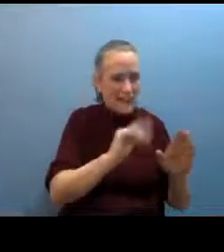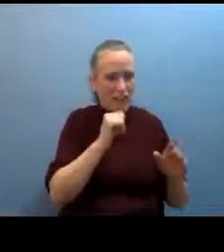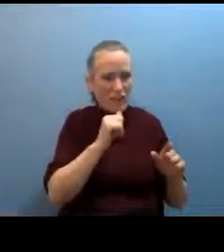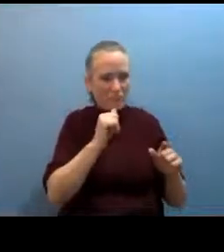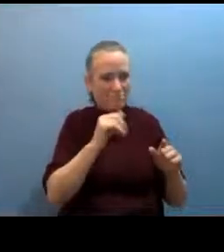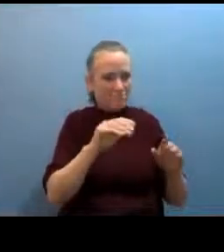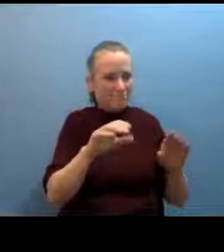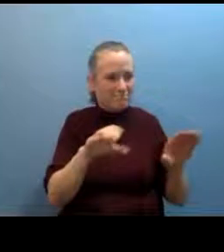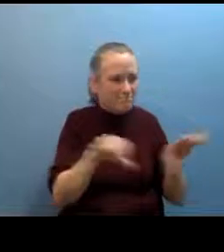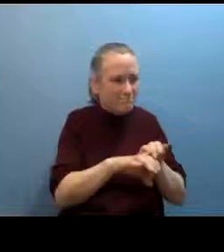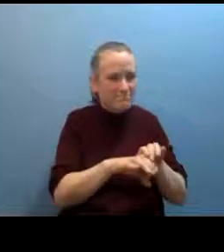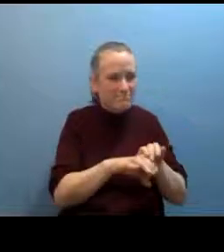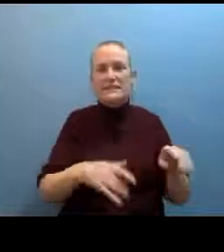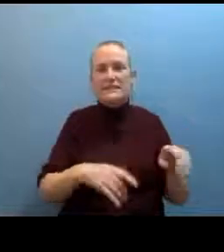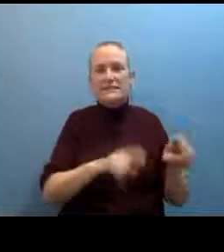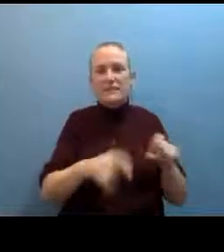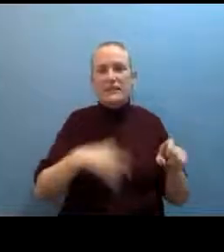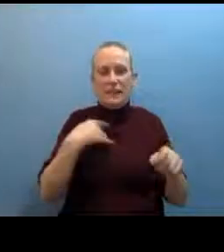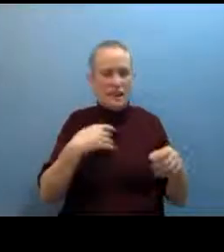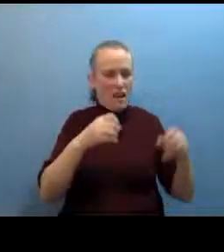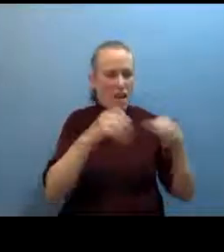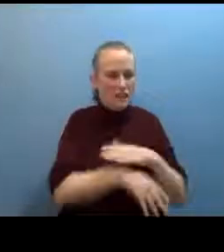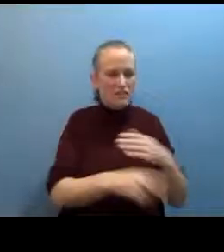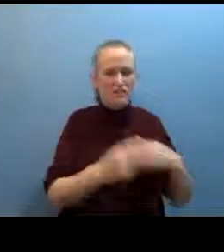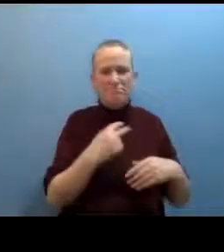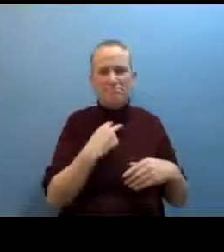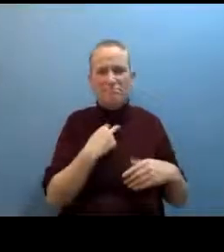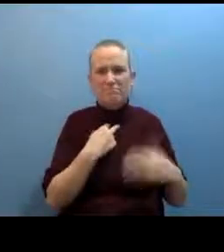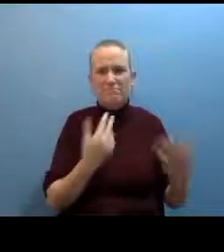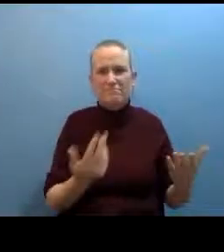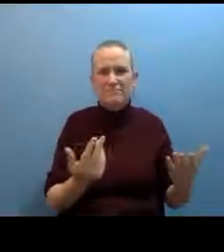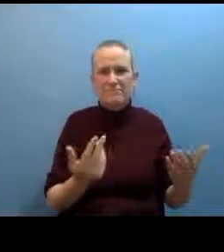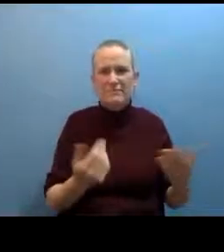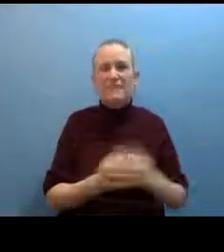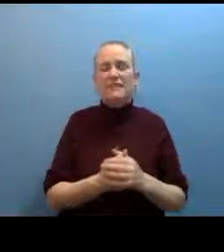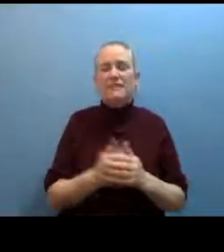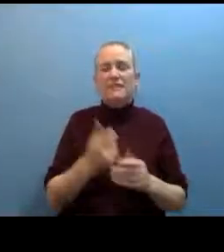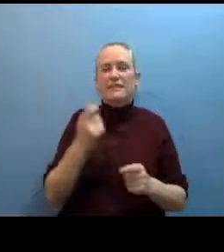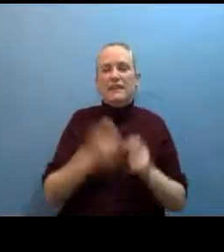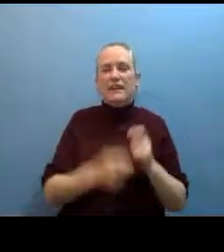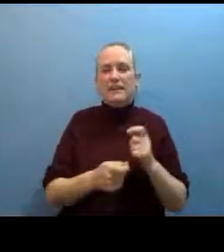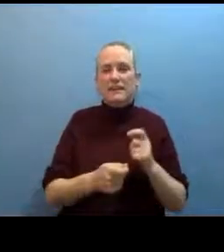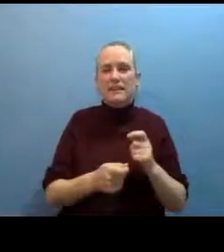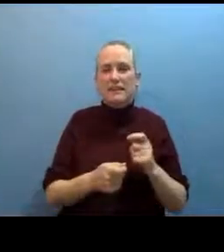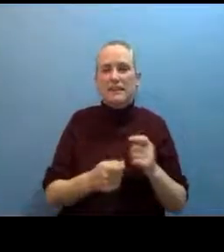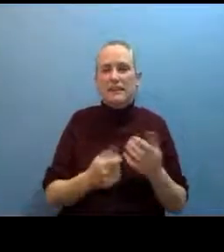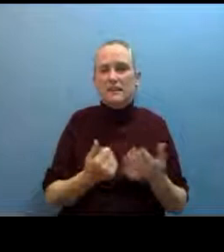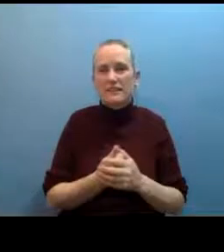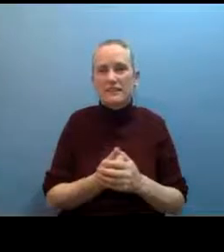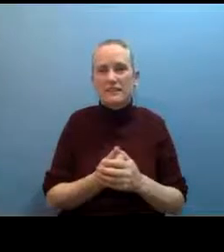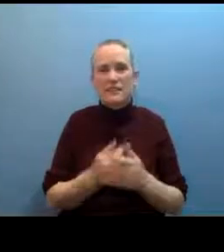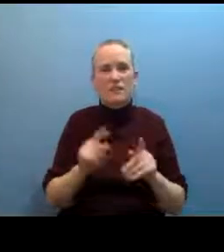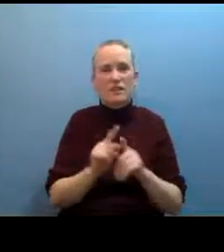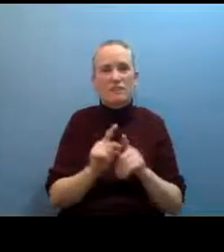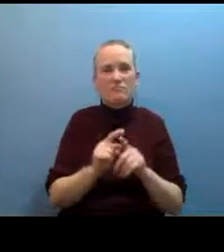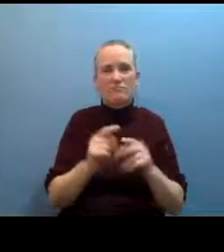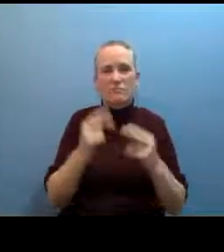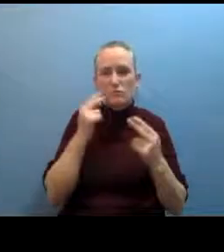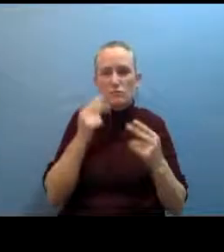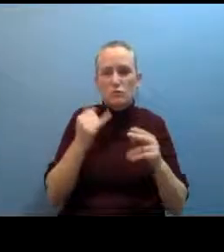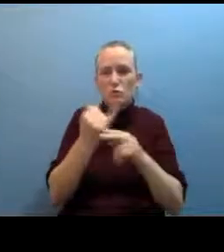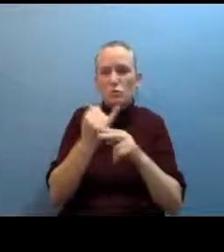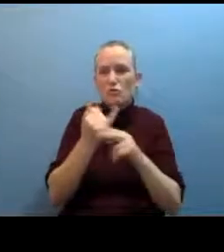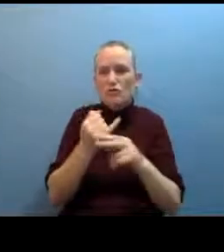have still got a sense of loss or disappointment around that. And then there hasn't been the usual chances to engage at school or